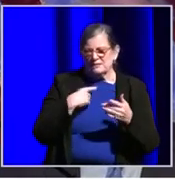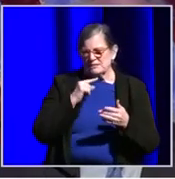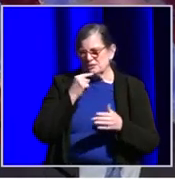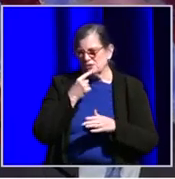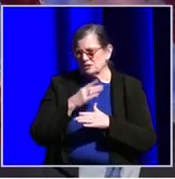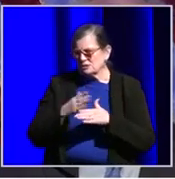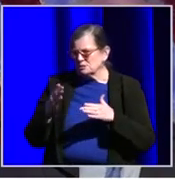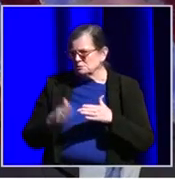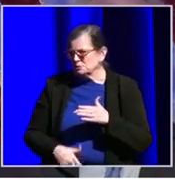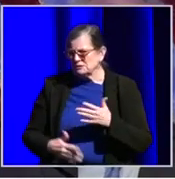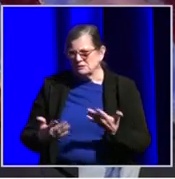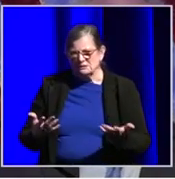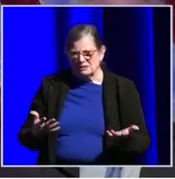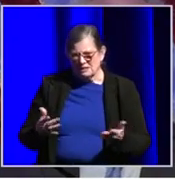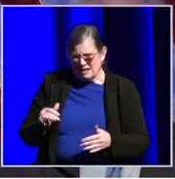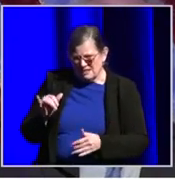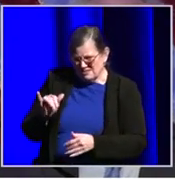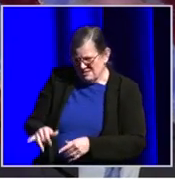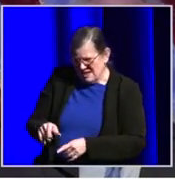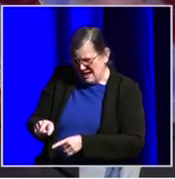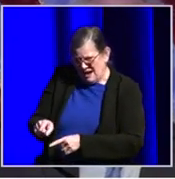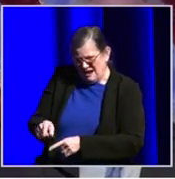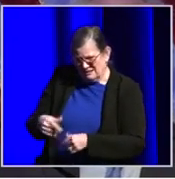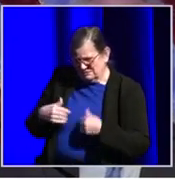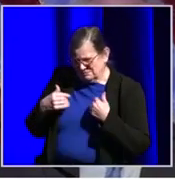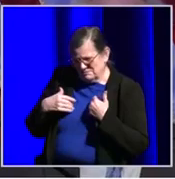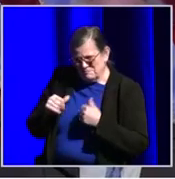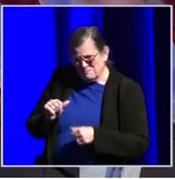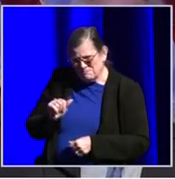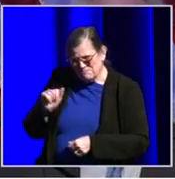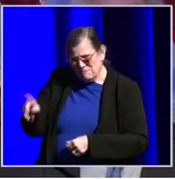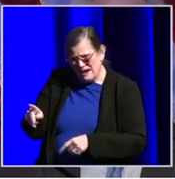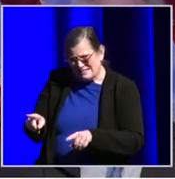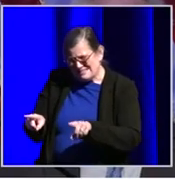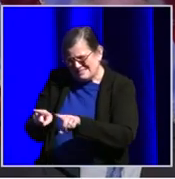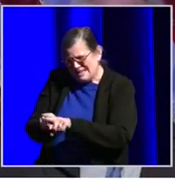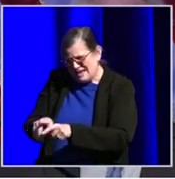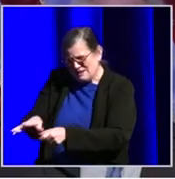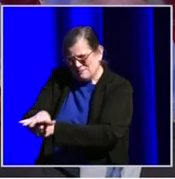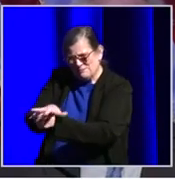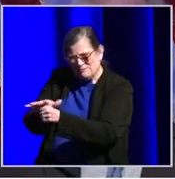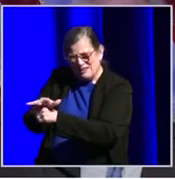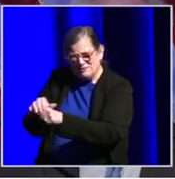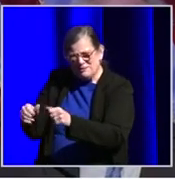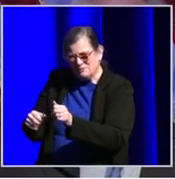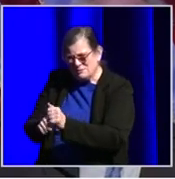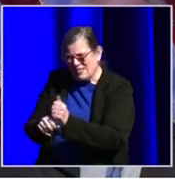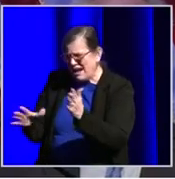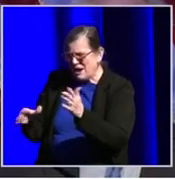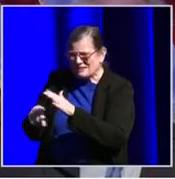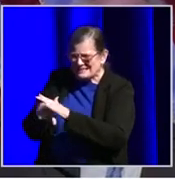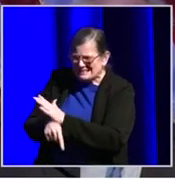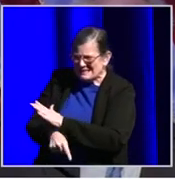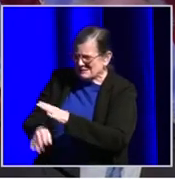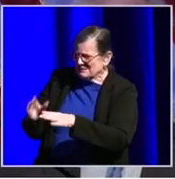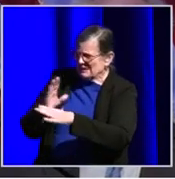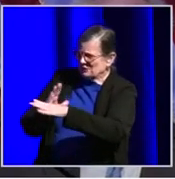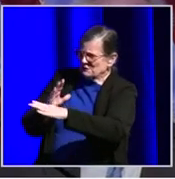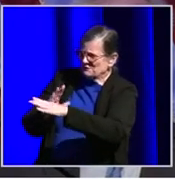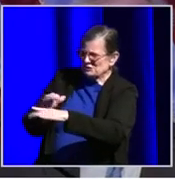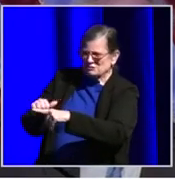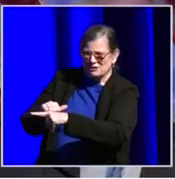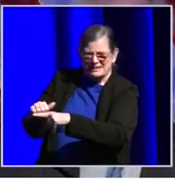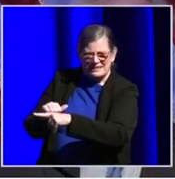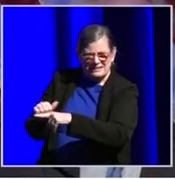that child back to the same environment without intense intervention, we have failed that child in